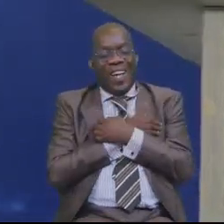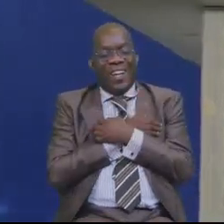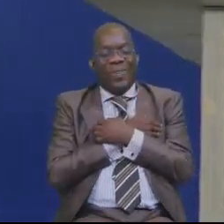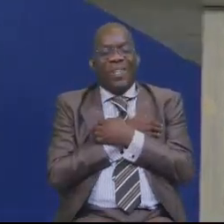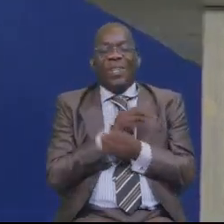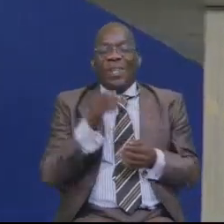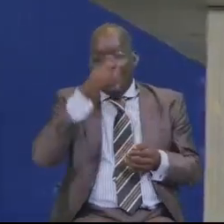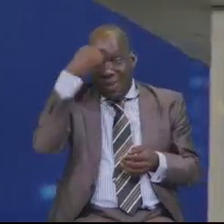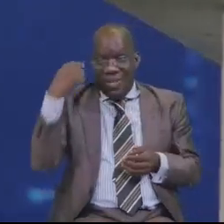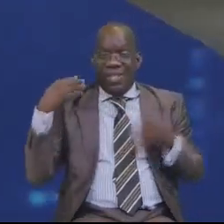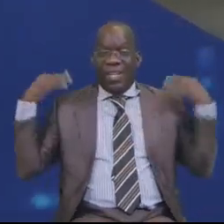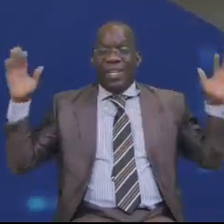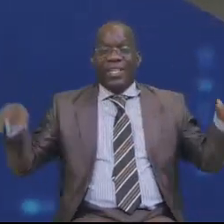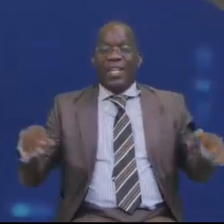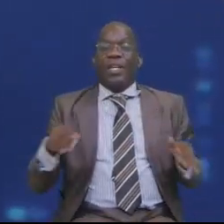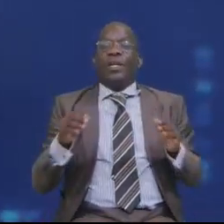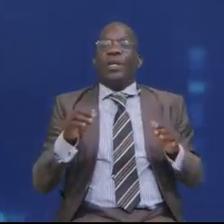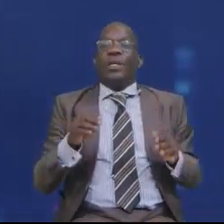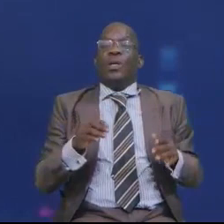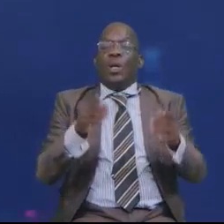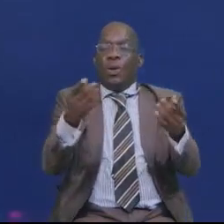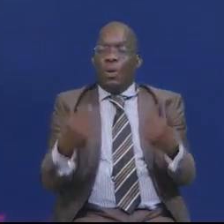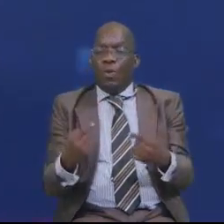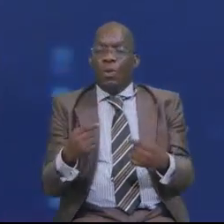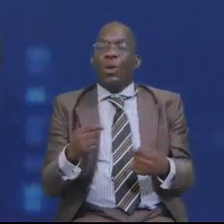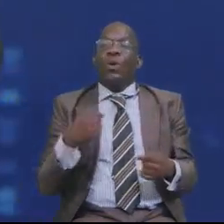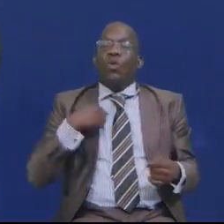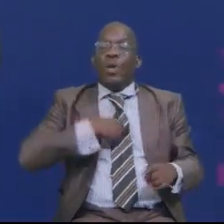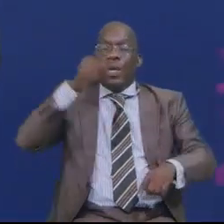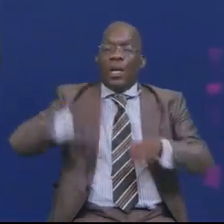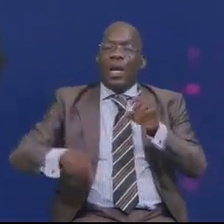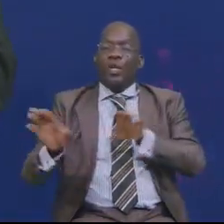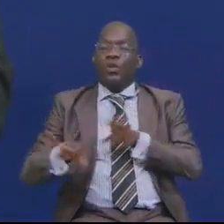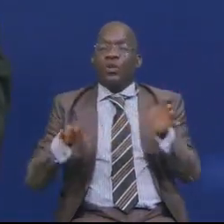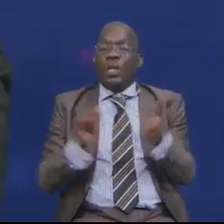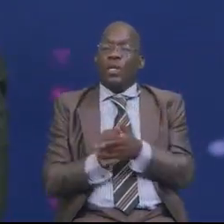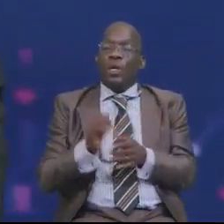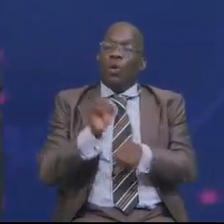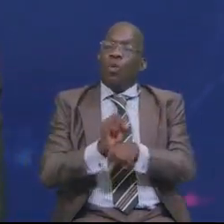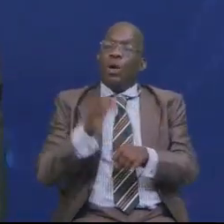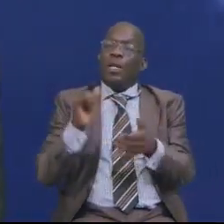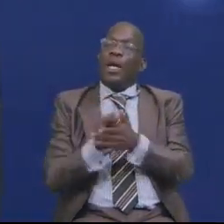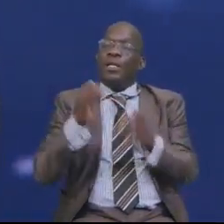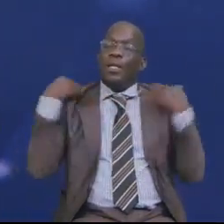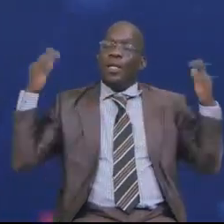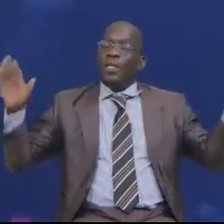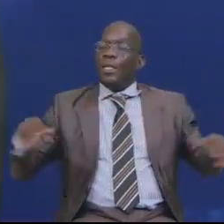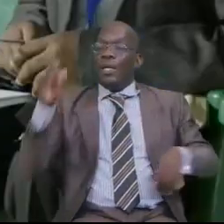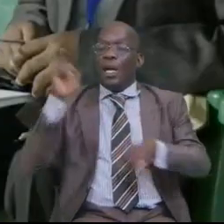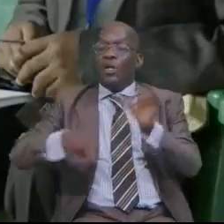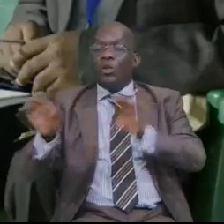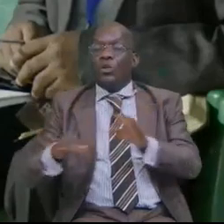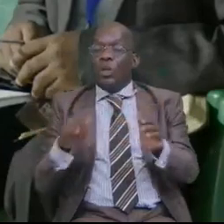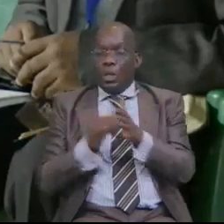angel is coming. We couldn't do that. Work that an angel could not do is passed into your